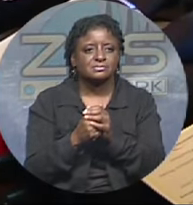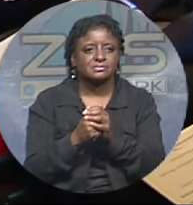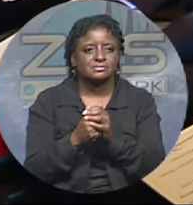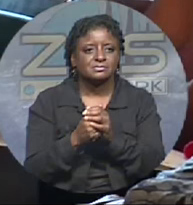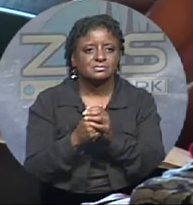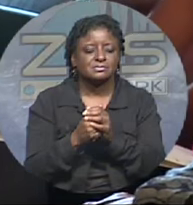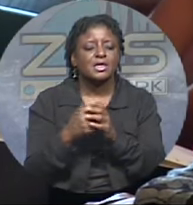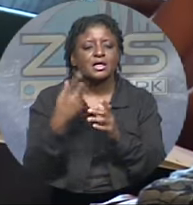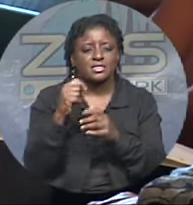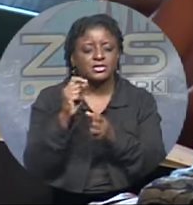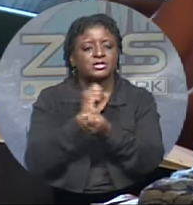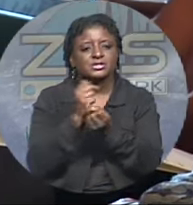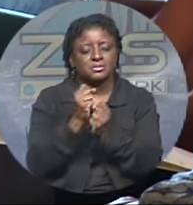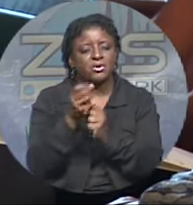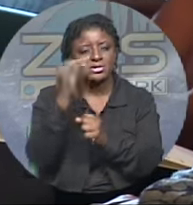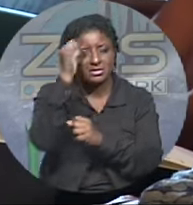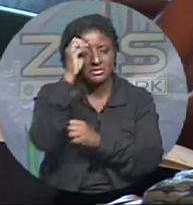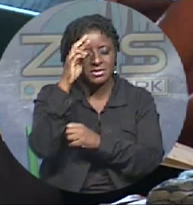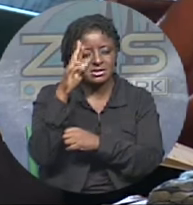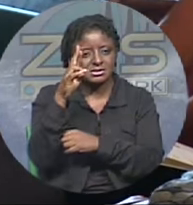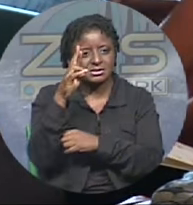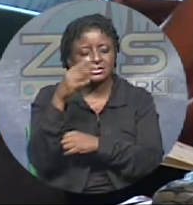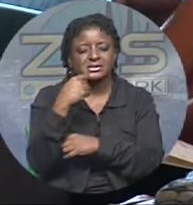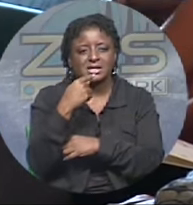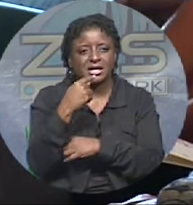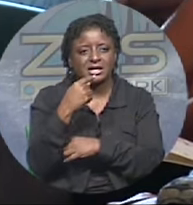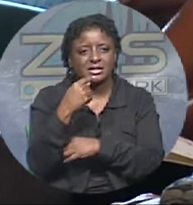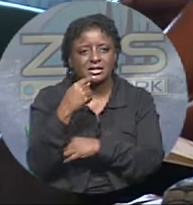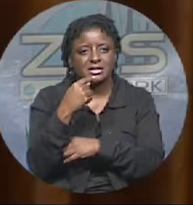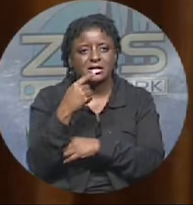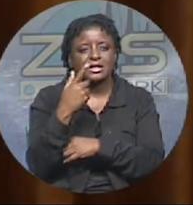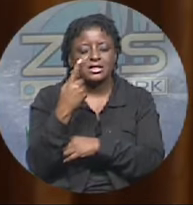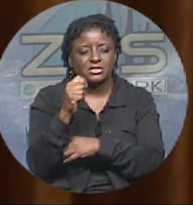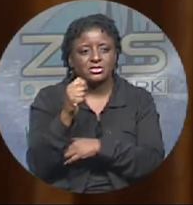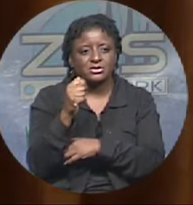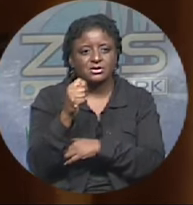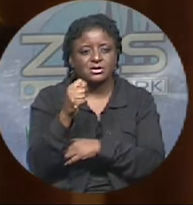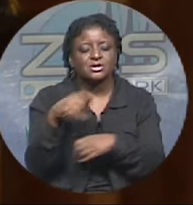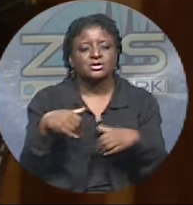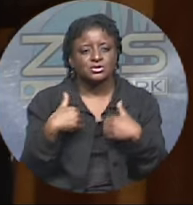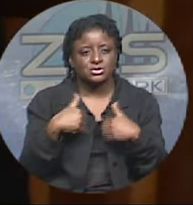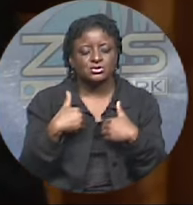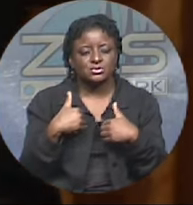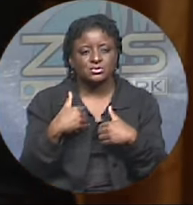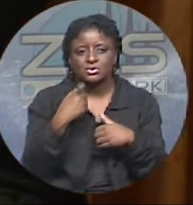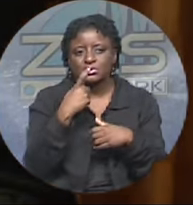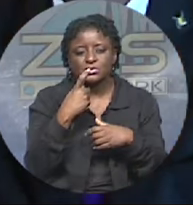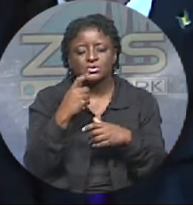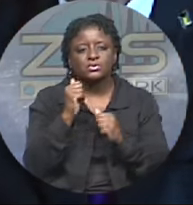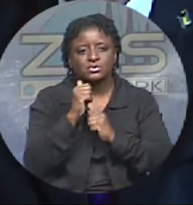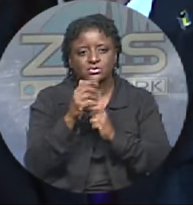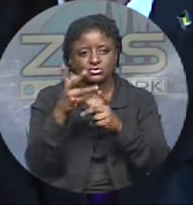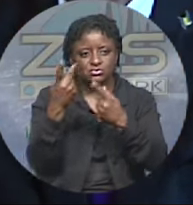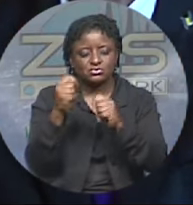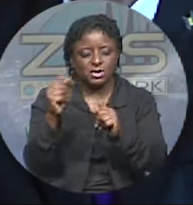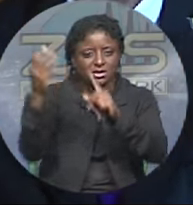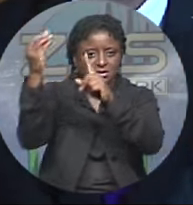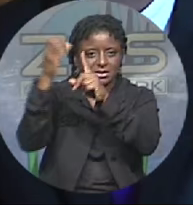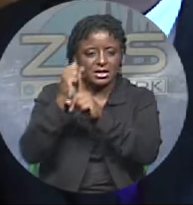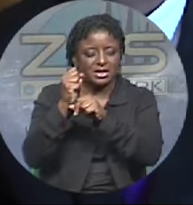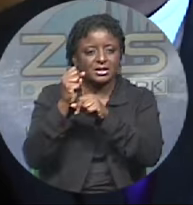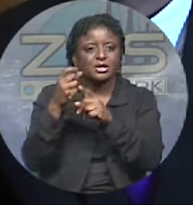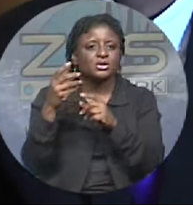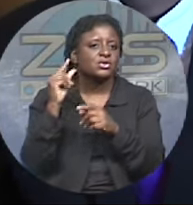The sports minister and culture minister says the recipients are in the pursuit of gold awards would have learned also the importance